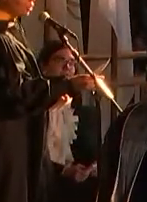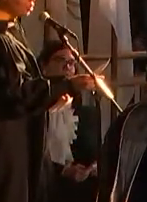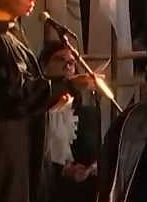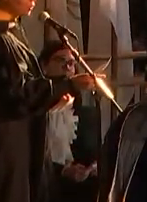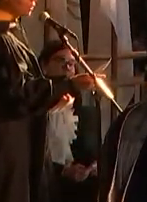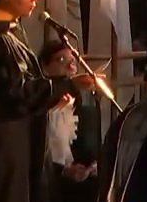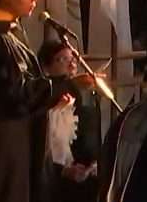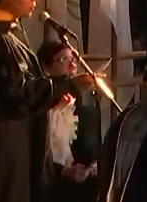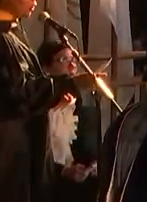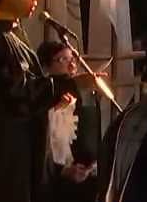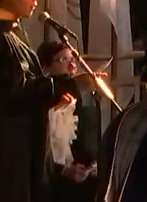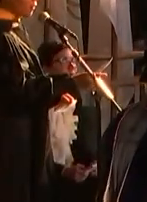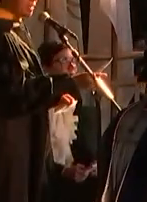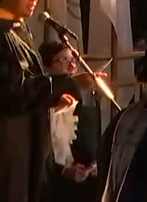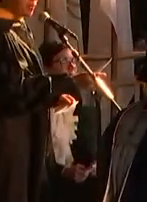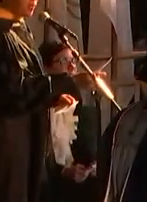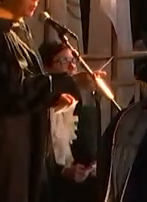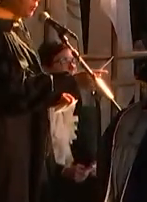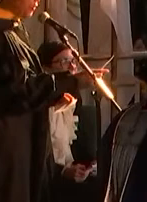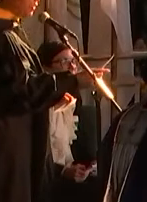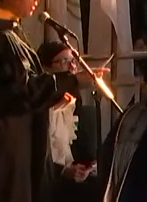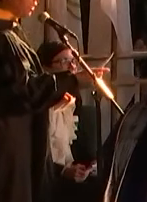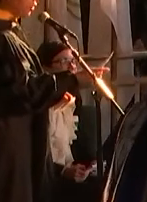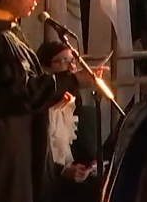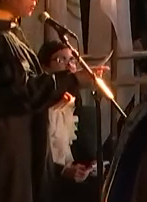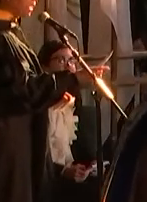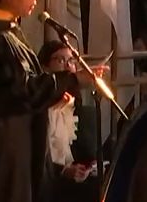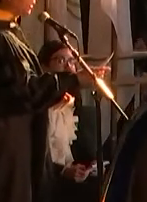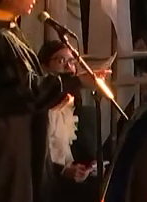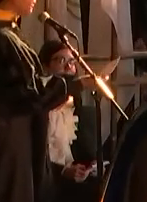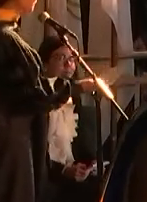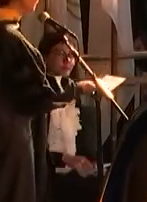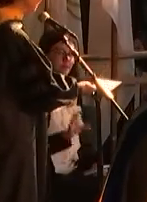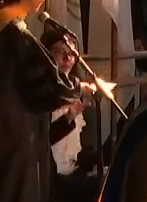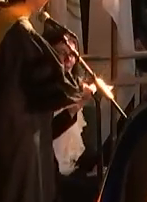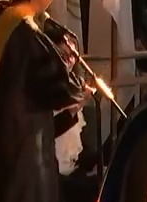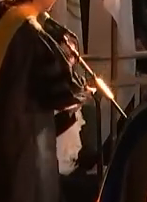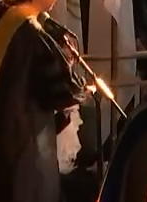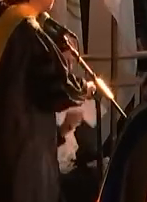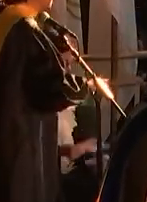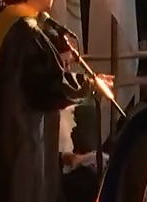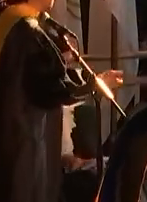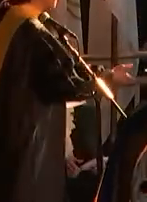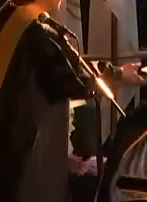Michael Joseph McCarthy III, cum laude.